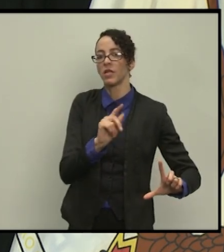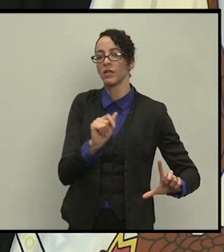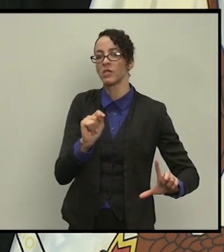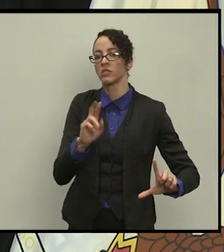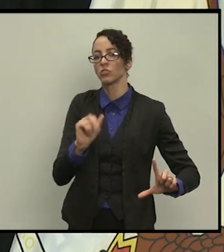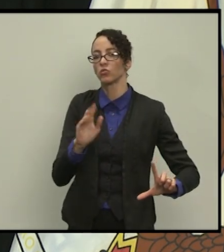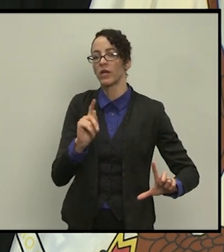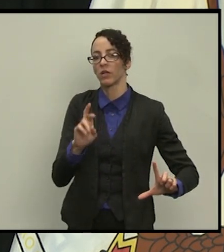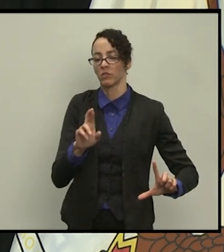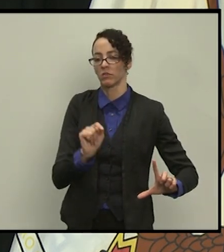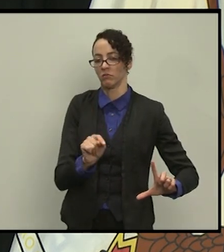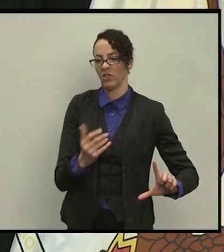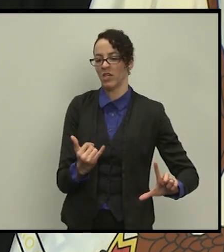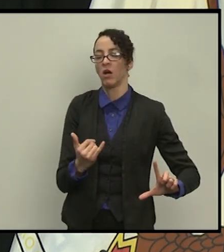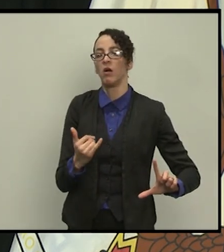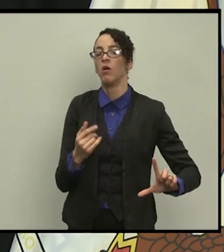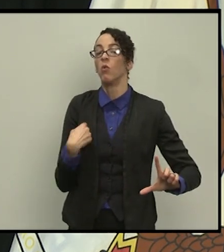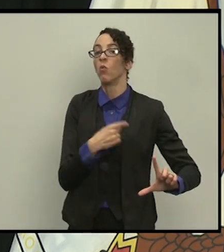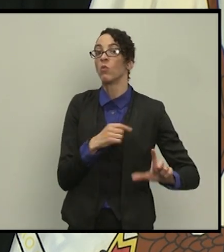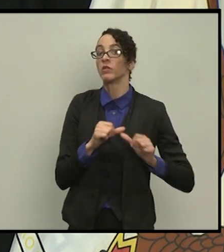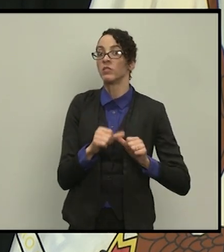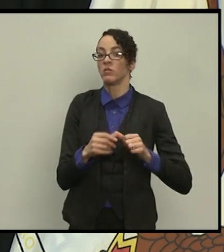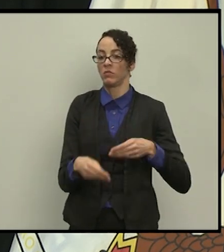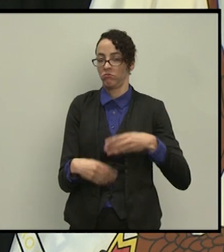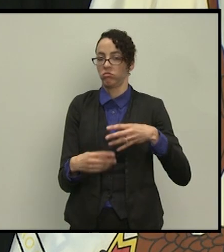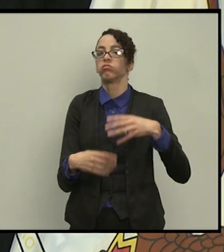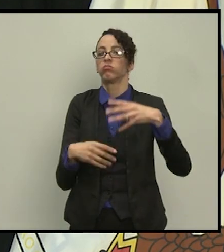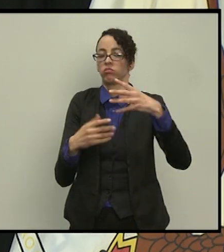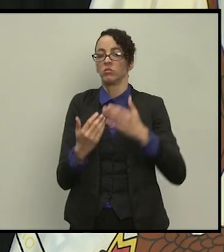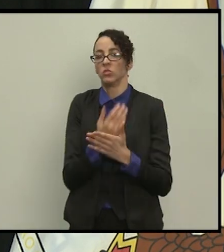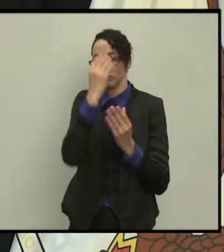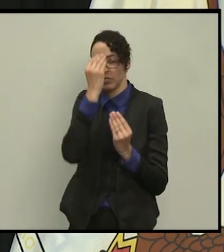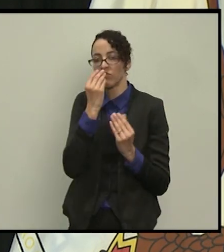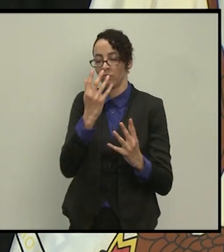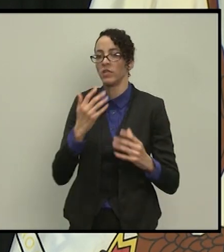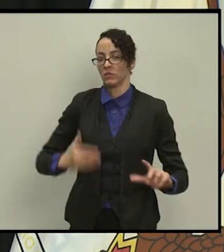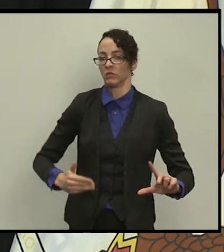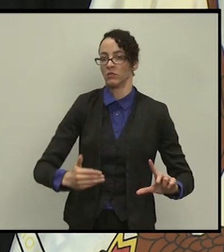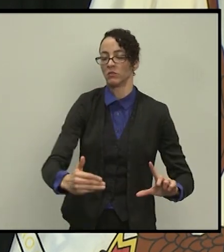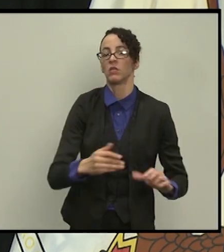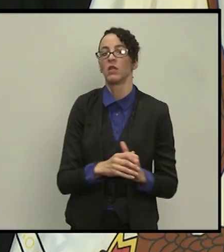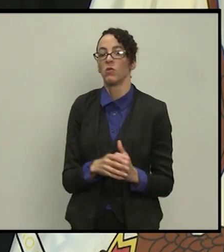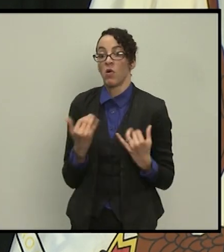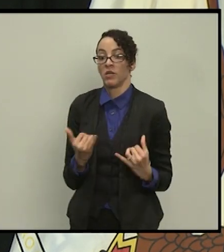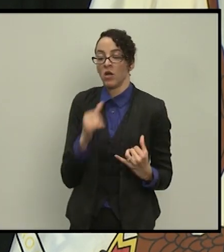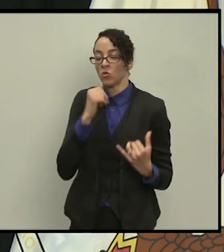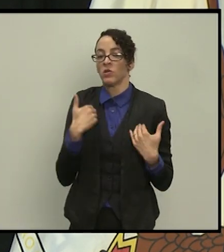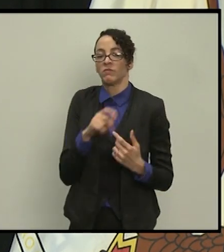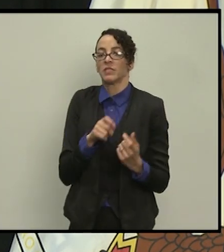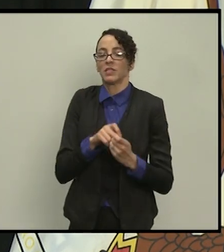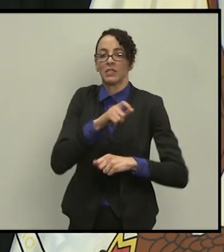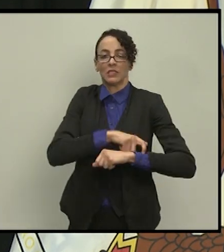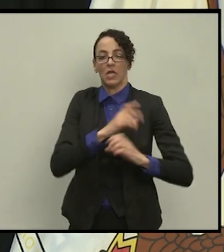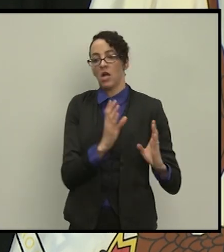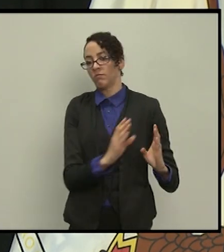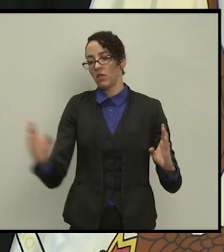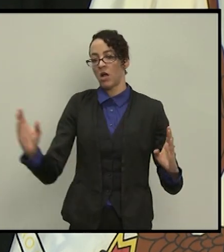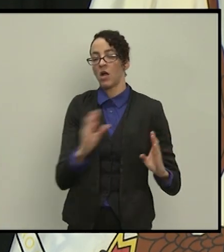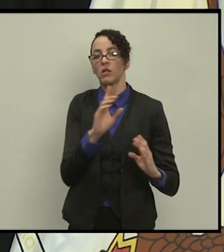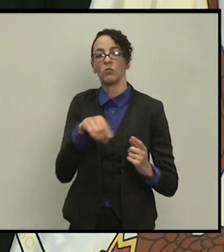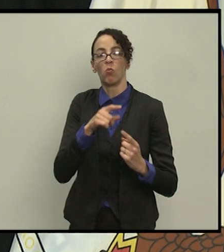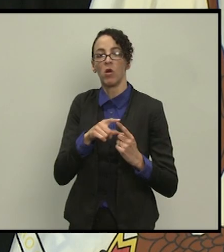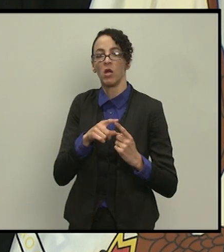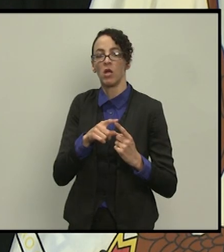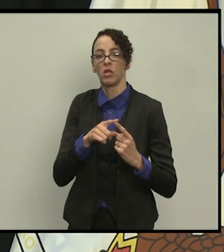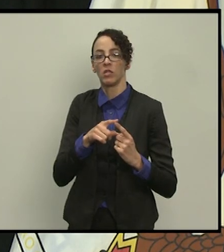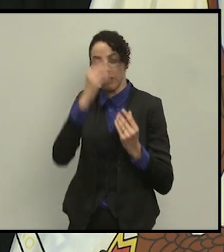that information, and I don't have a specific timeline to share with you about what would next be released, but I do want to assure you